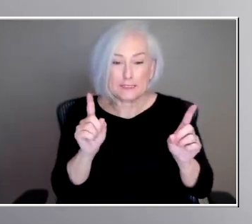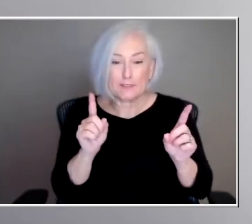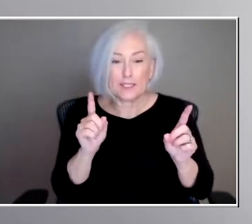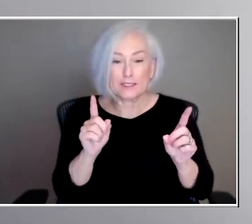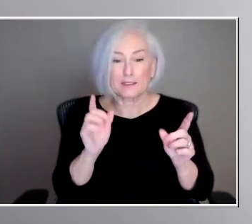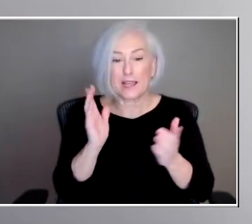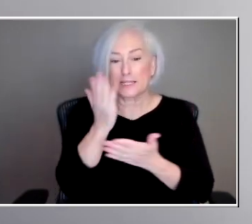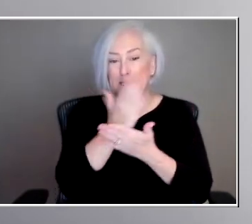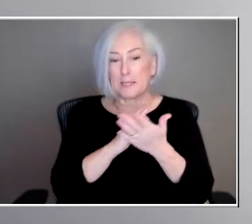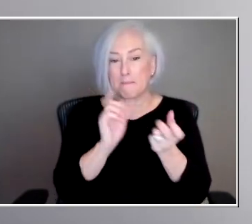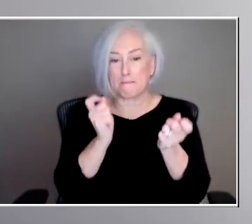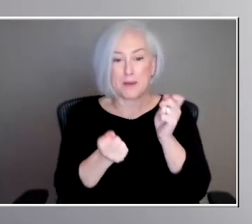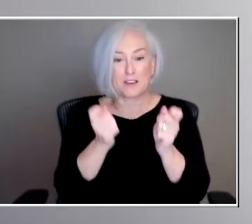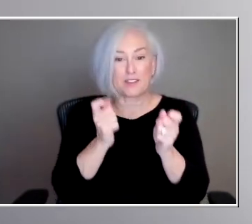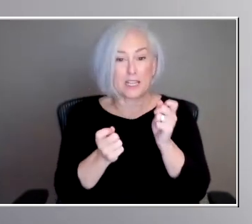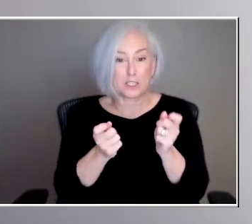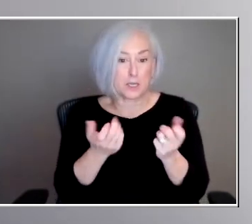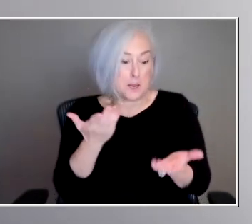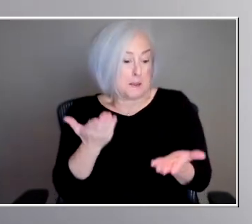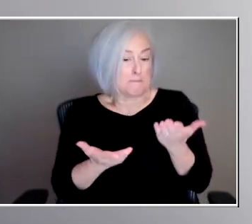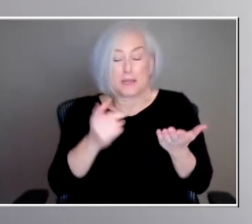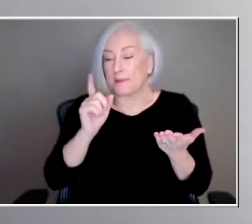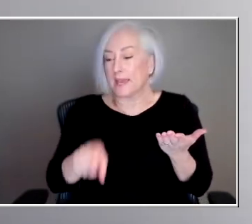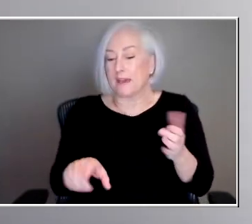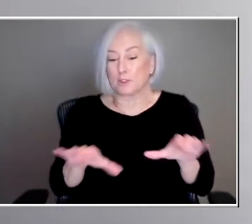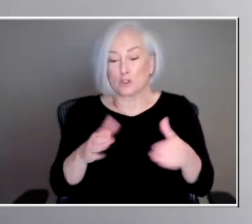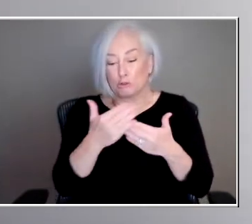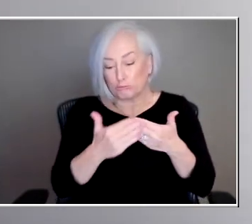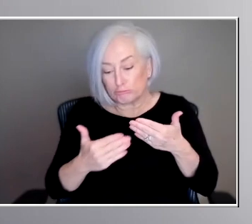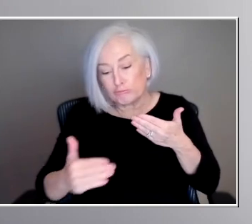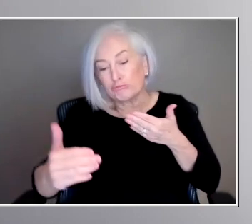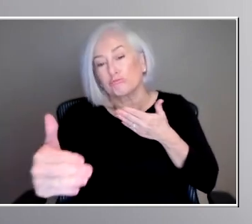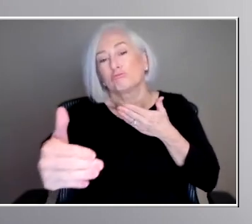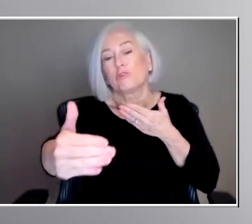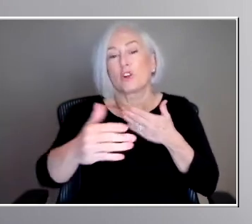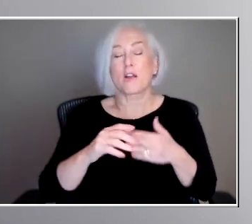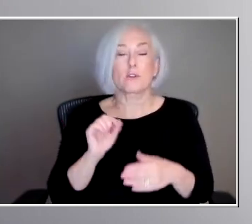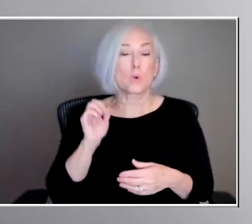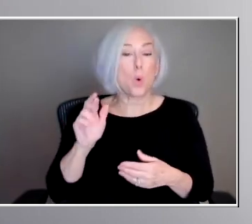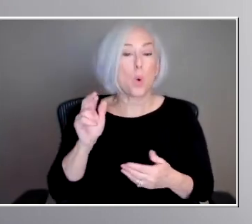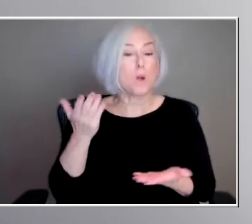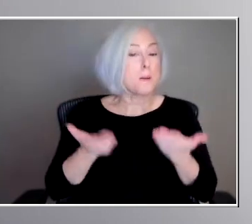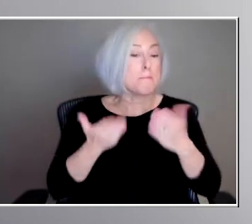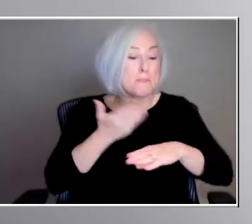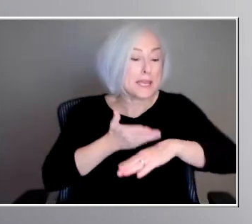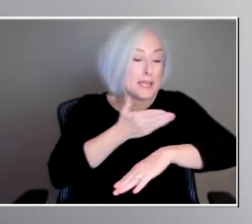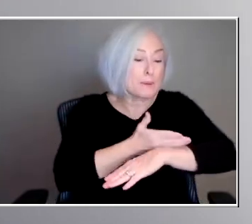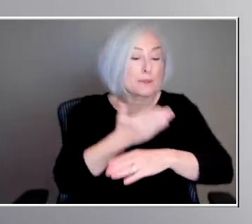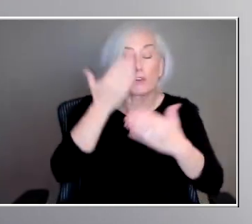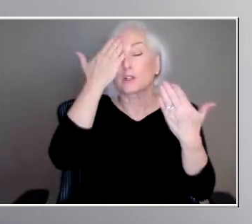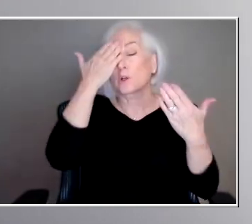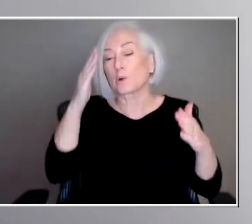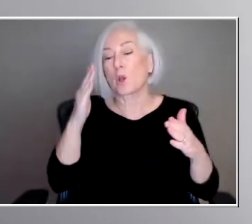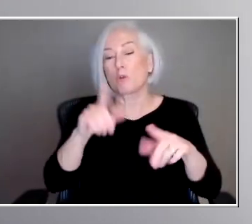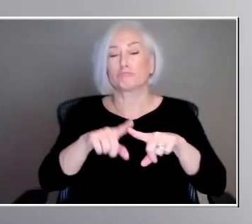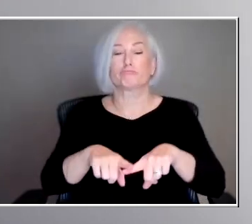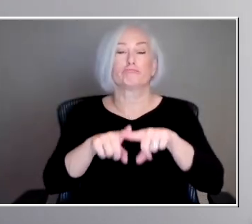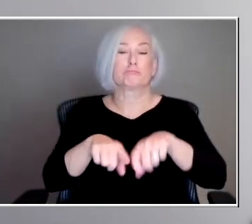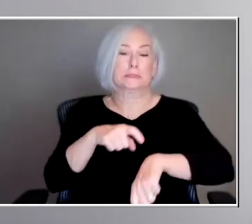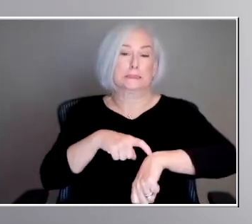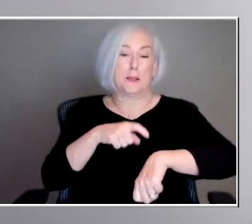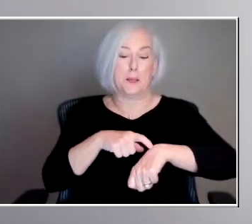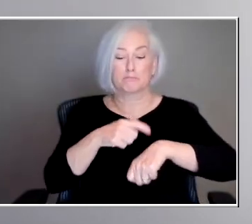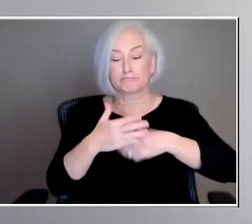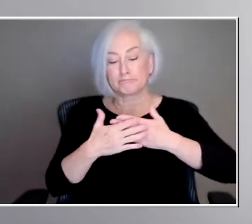Those may be things that I end up having to do forever, or they may improve. There's no way to know. Time will tell. But I'm looking forward